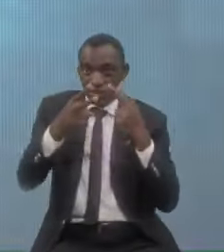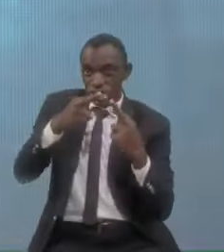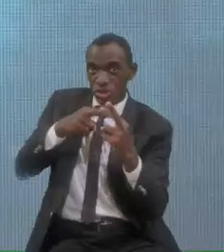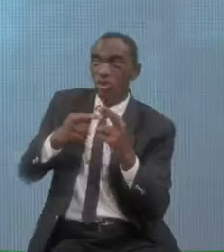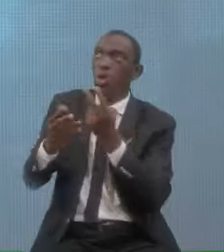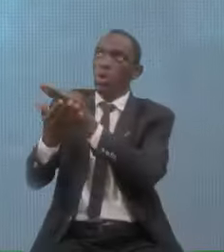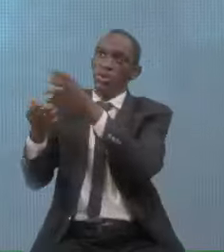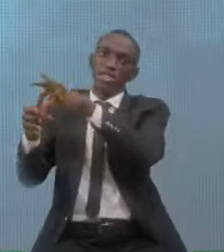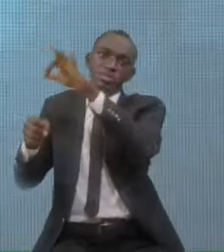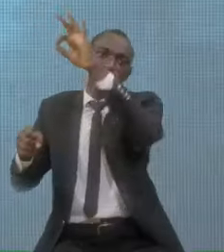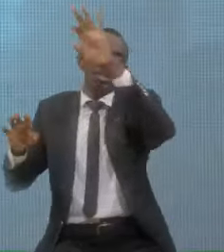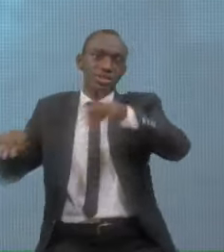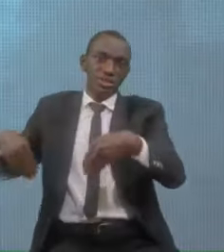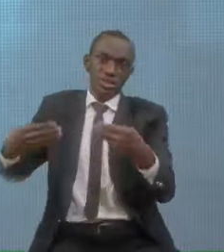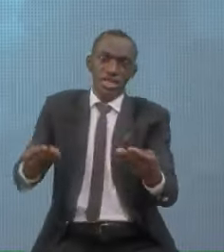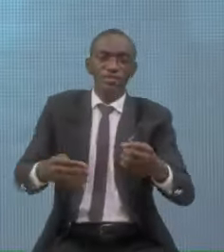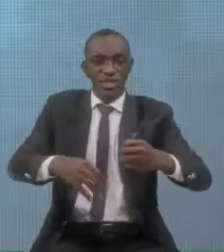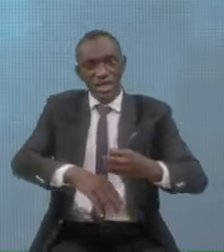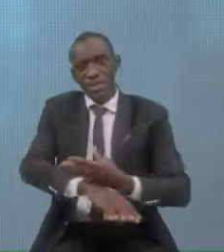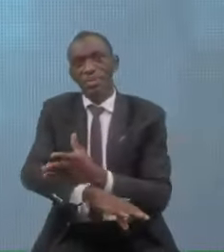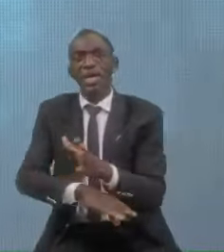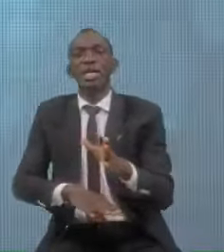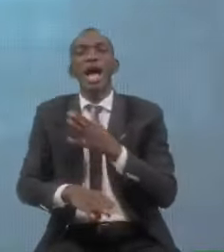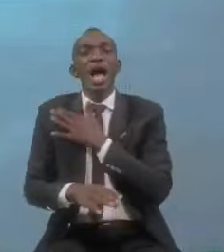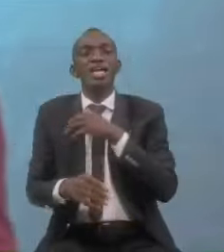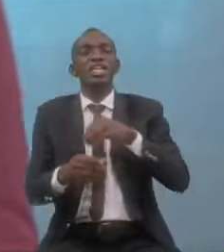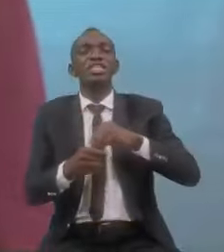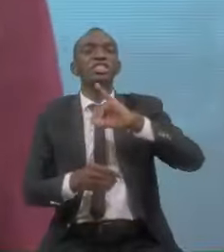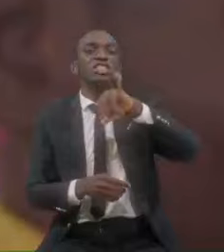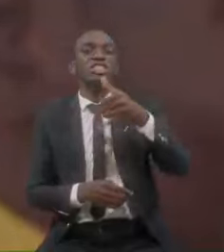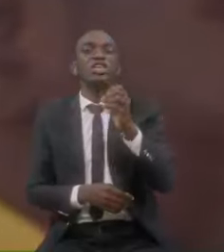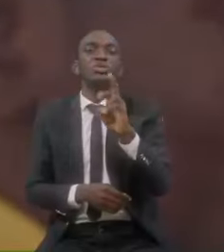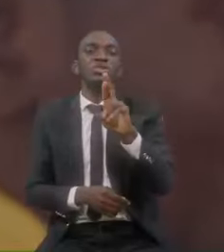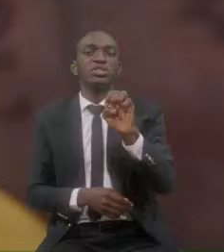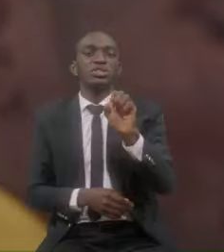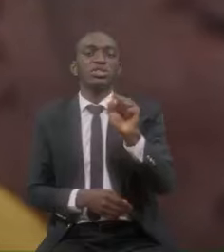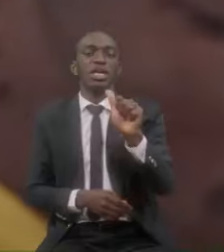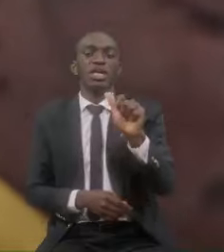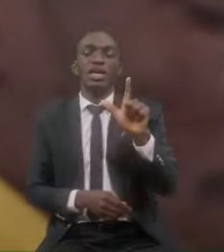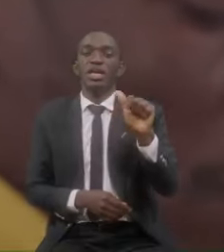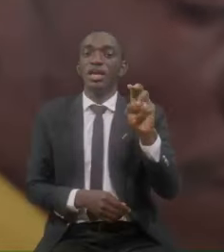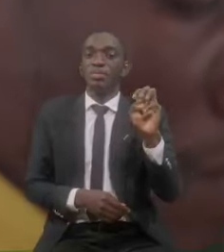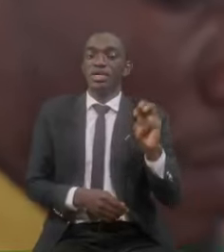back to Jerusalem in chapter 11. And all the apostles were waiting for him, every one of them.